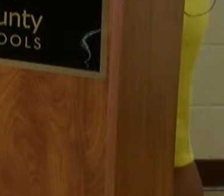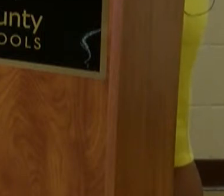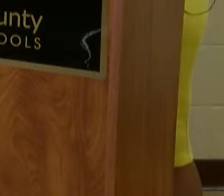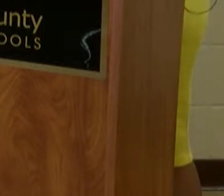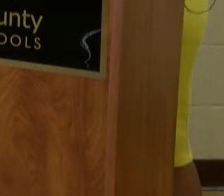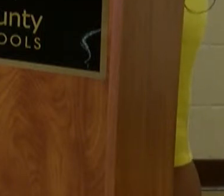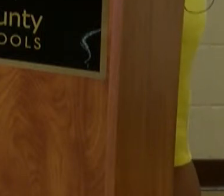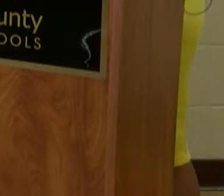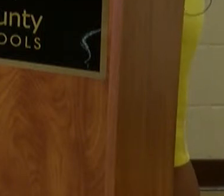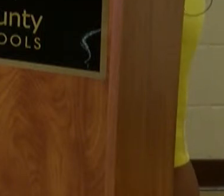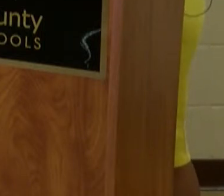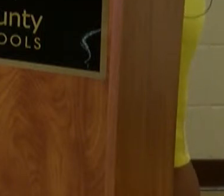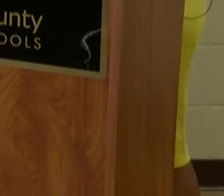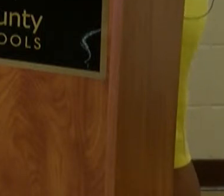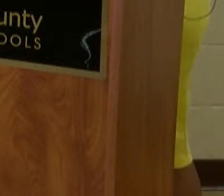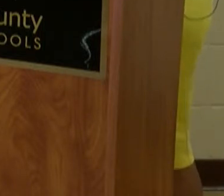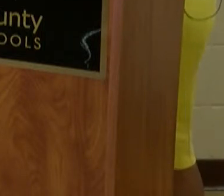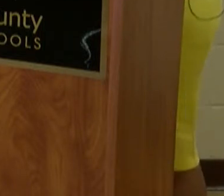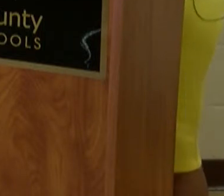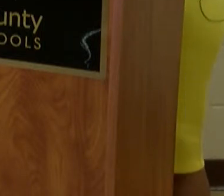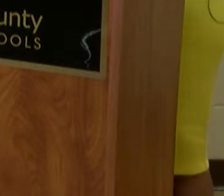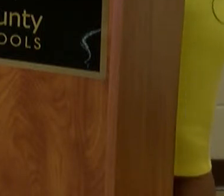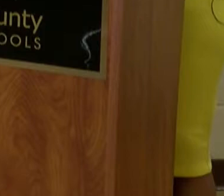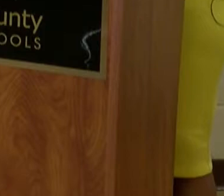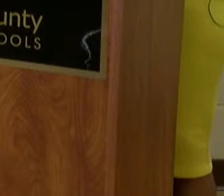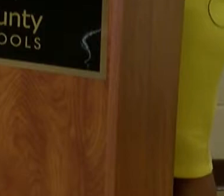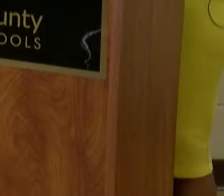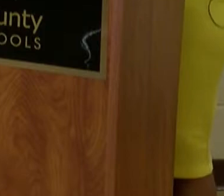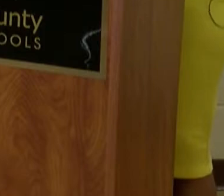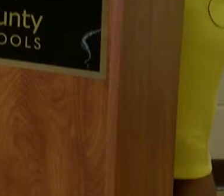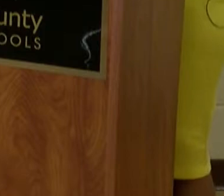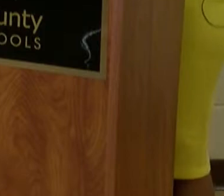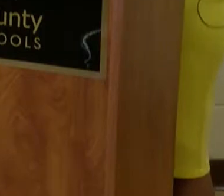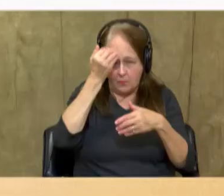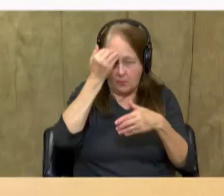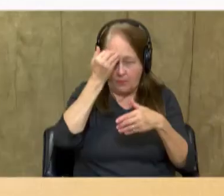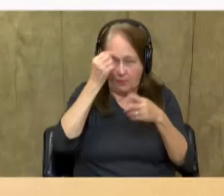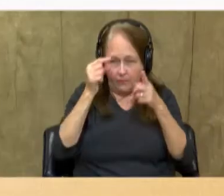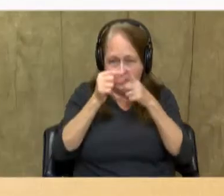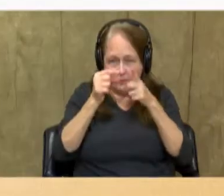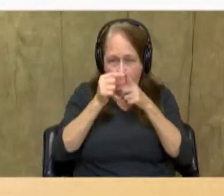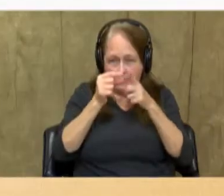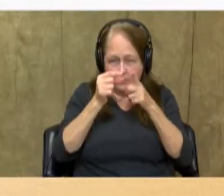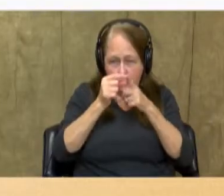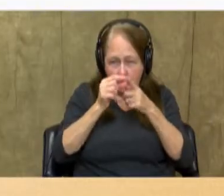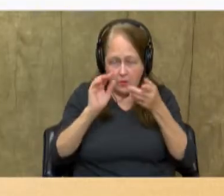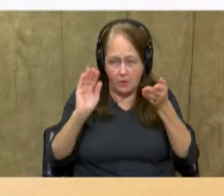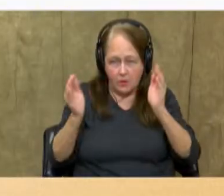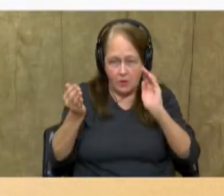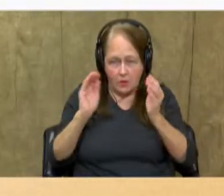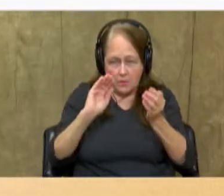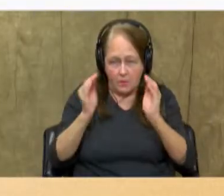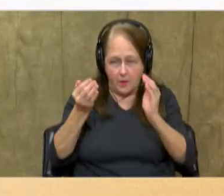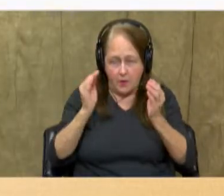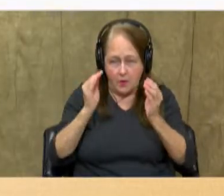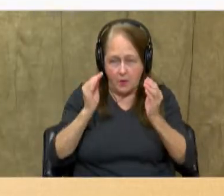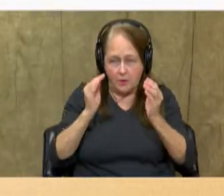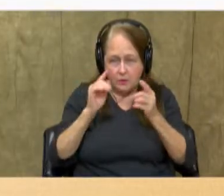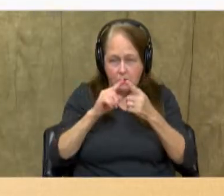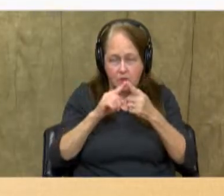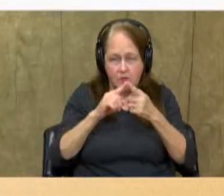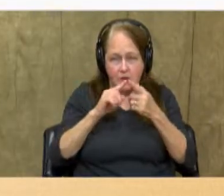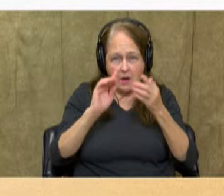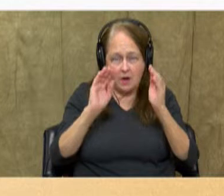events with that of another. Here are some terms to know. Now, same as on last week, we discussed how